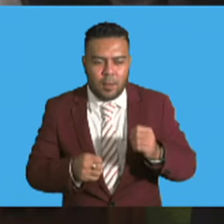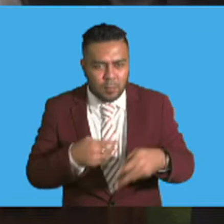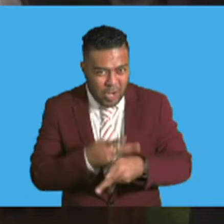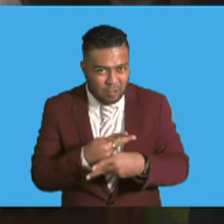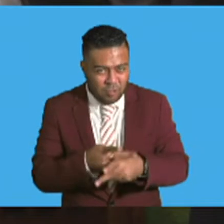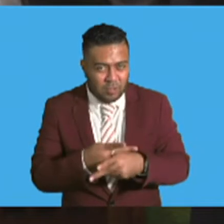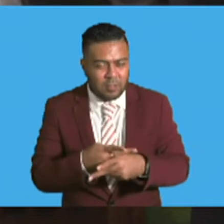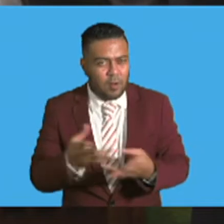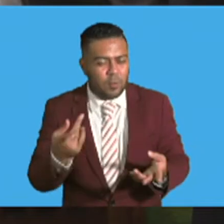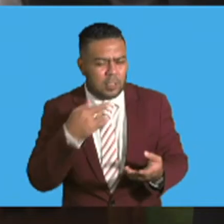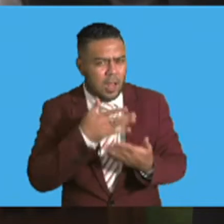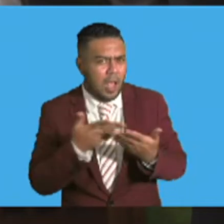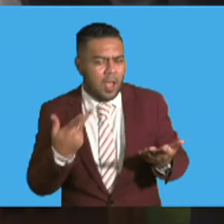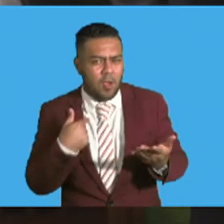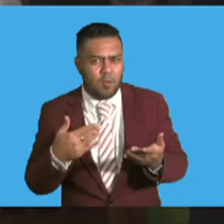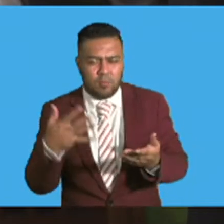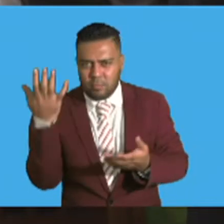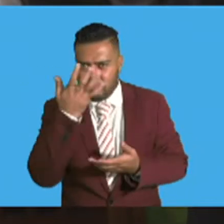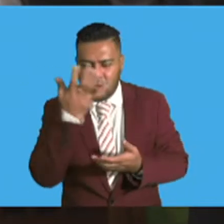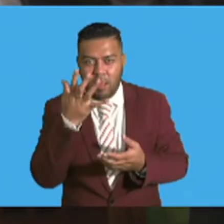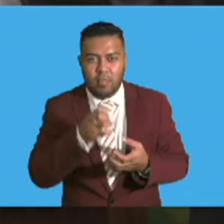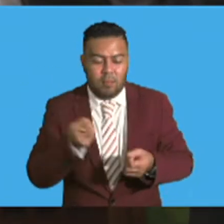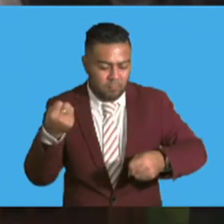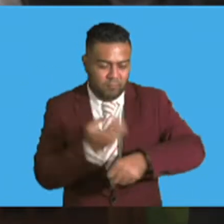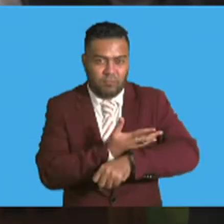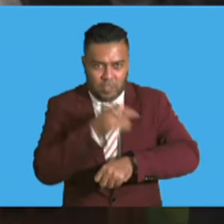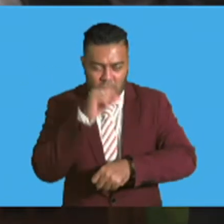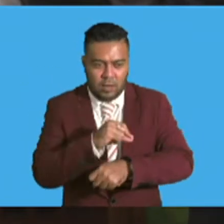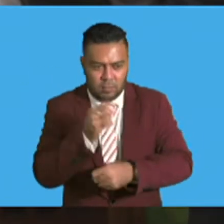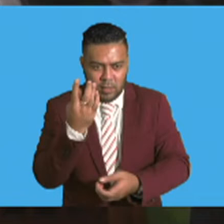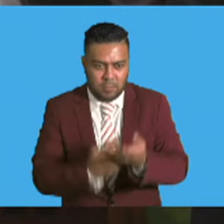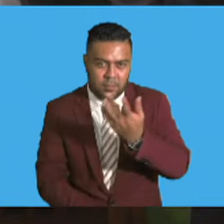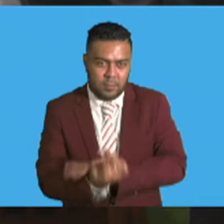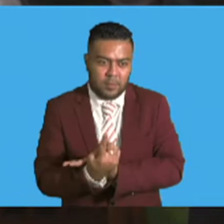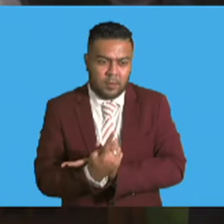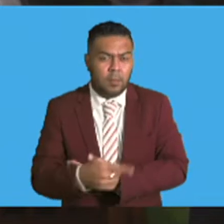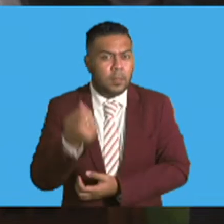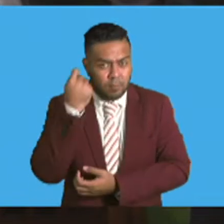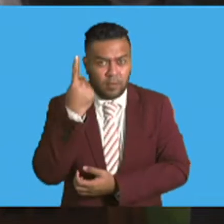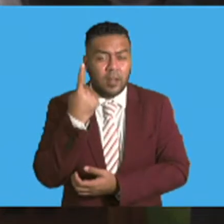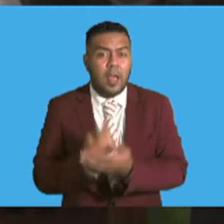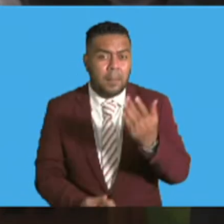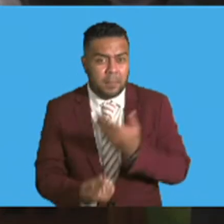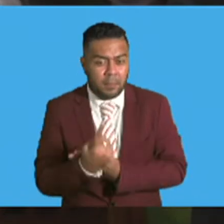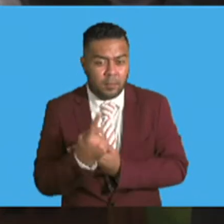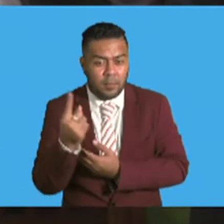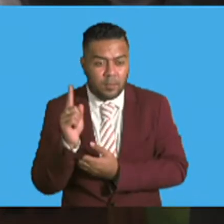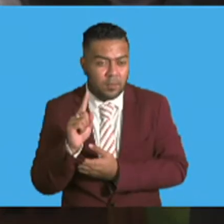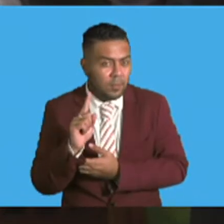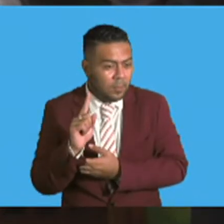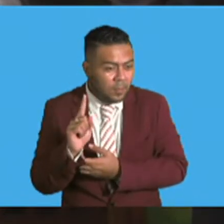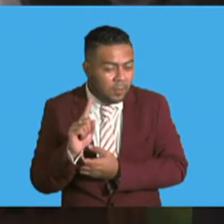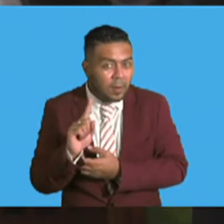be, how devastating the impact could be. Mr. Speaker, considering climate change and its negative effects on